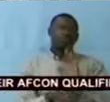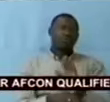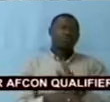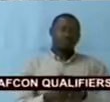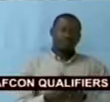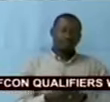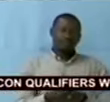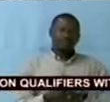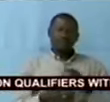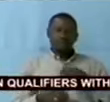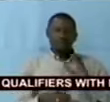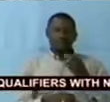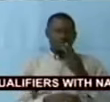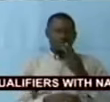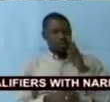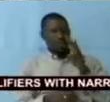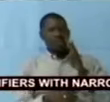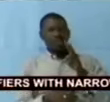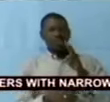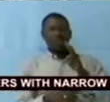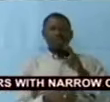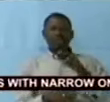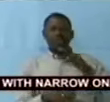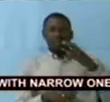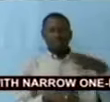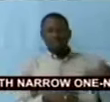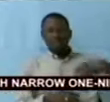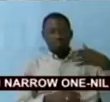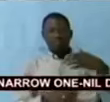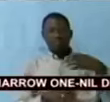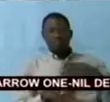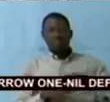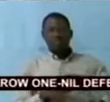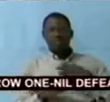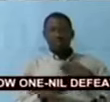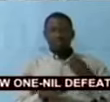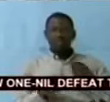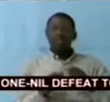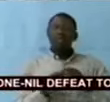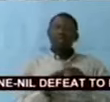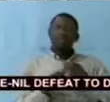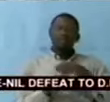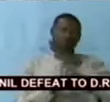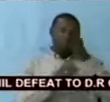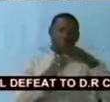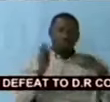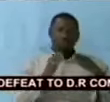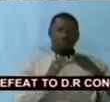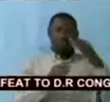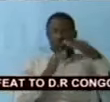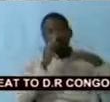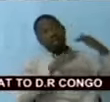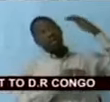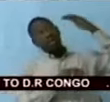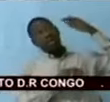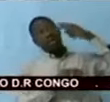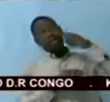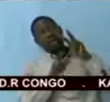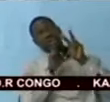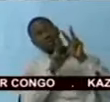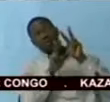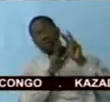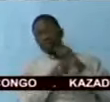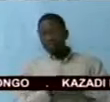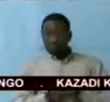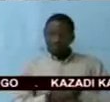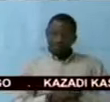But I could see the bumper, the truck over my head. Bari moto nying ala bompa